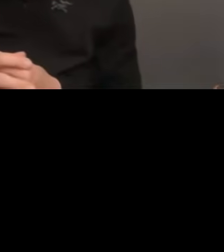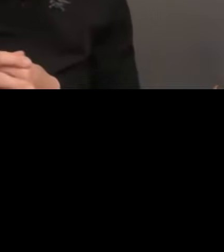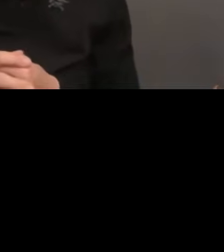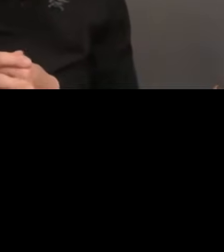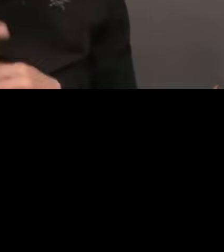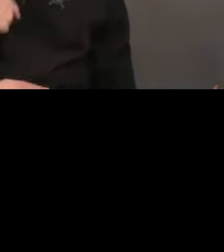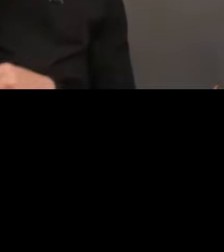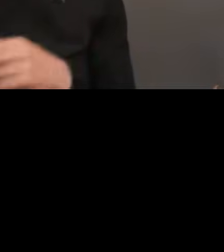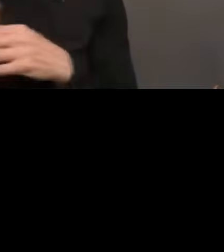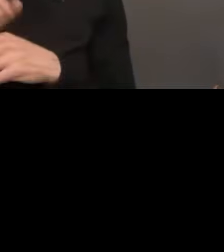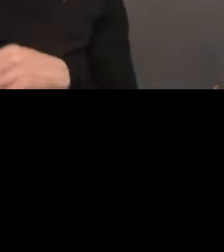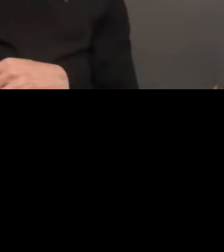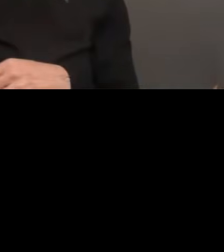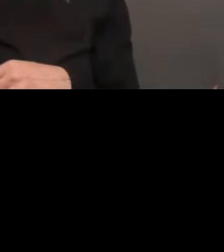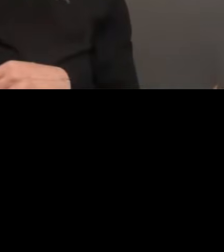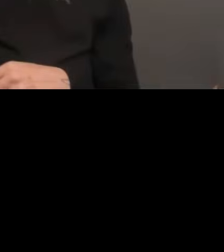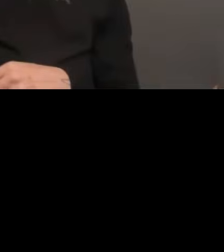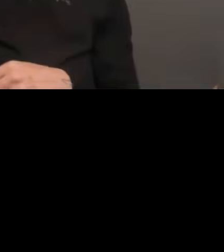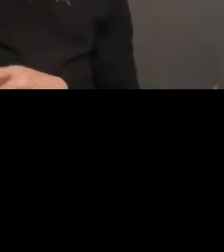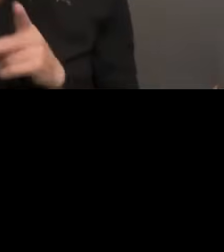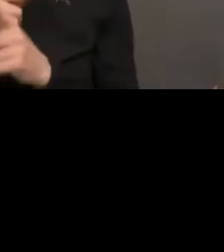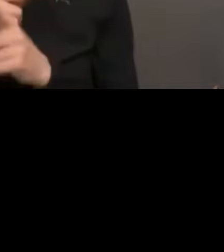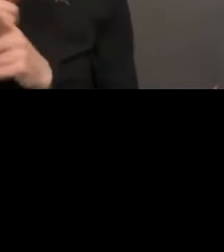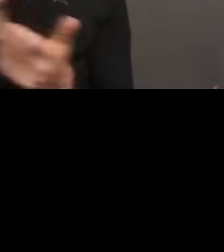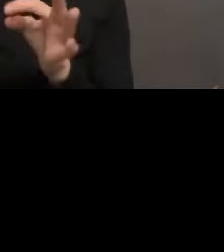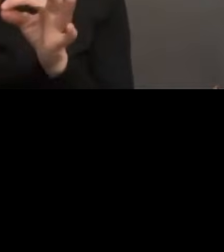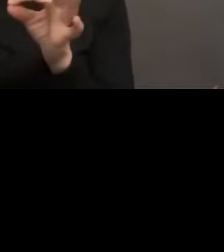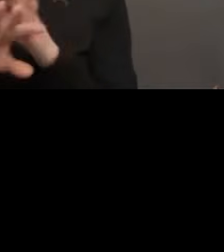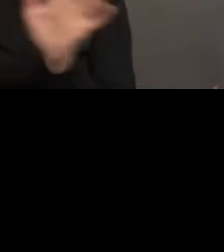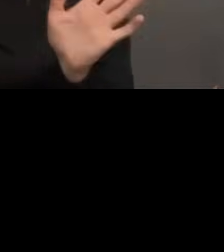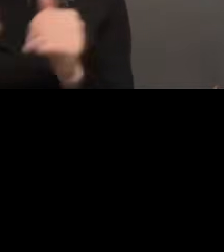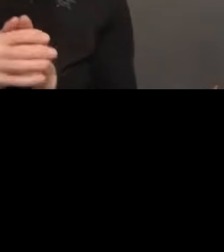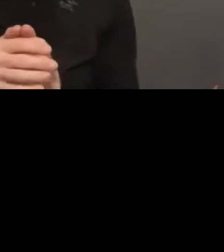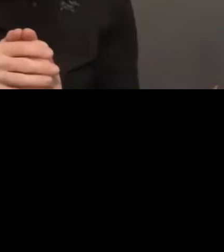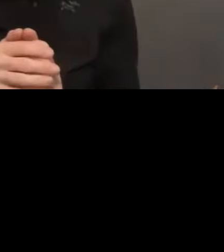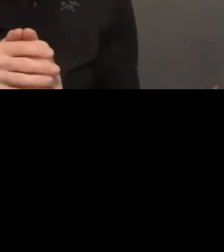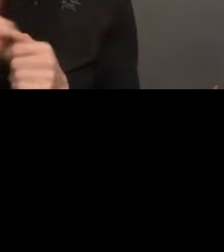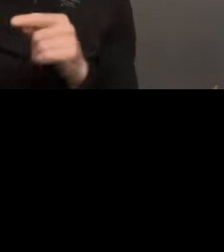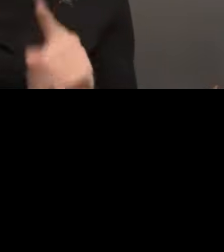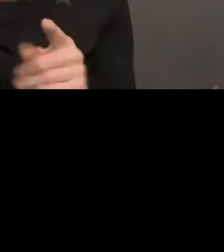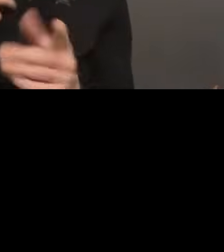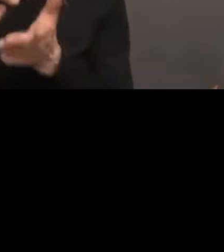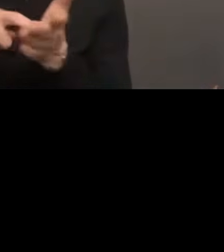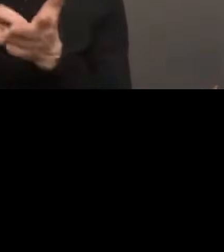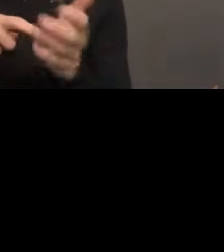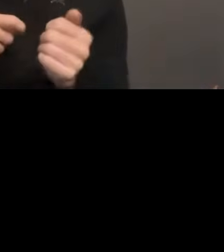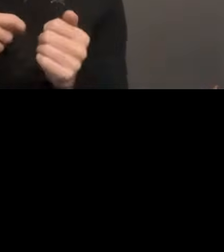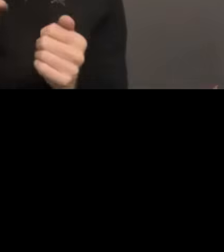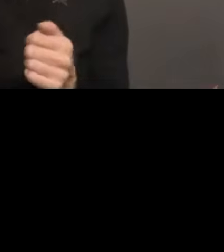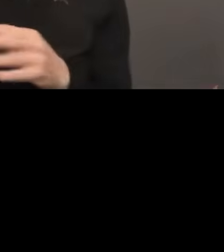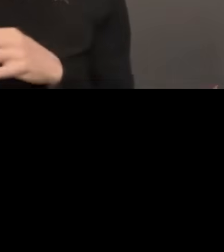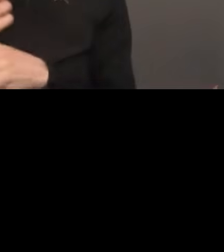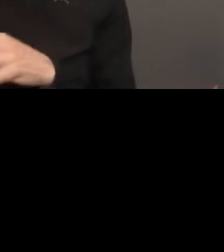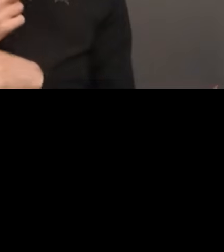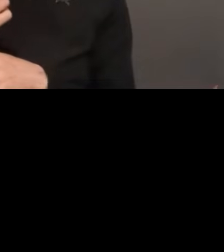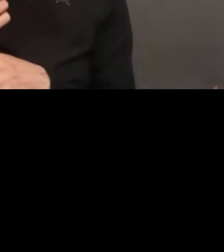use rebreathers. We keep things fairly simple on our excavations. We use